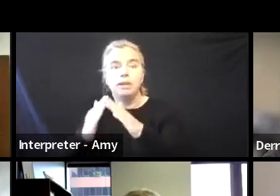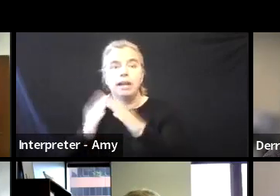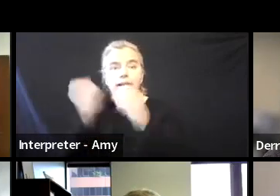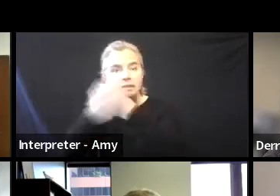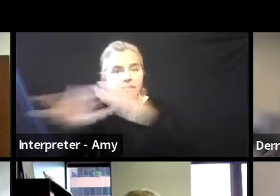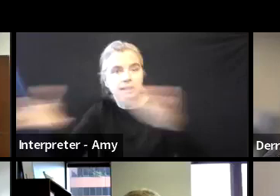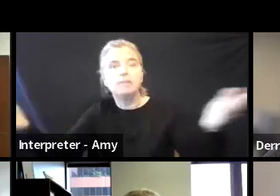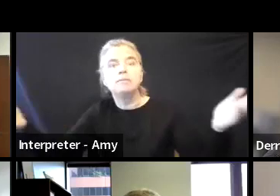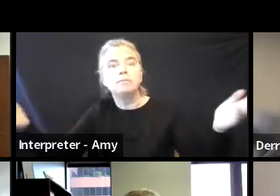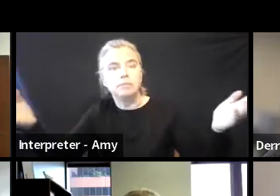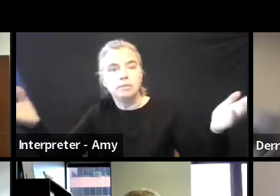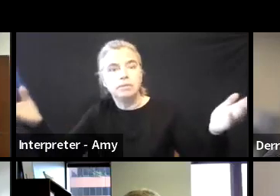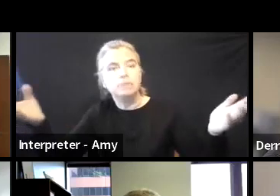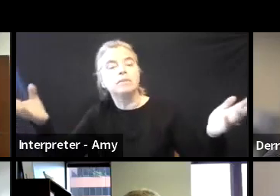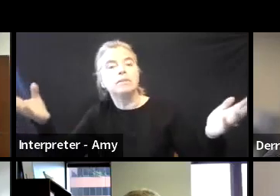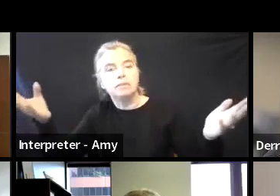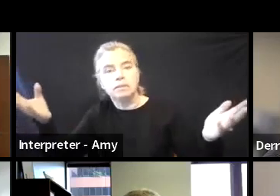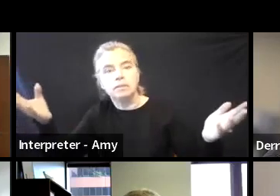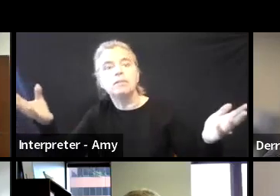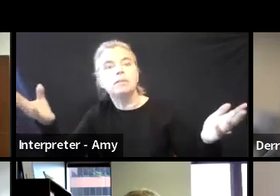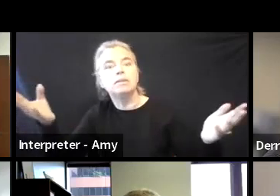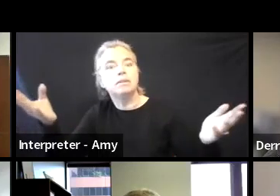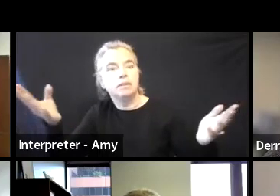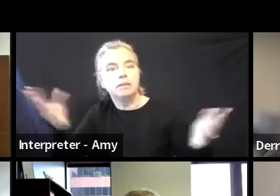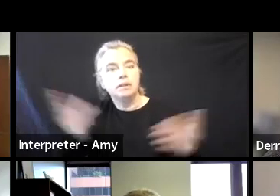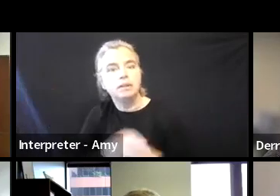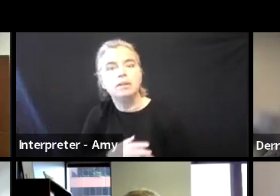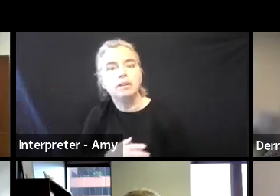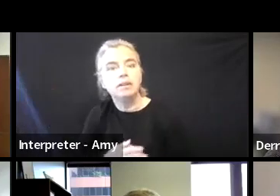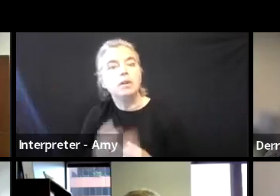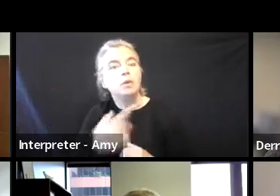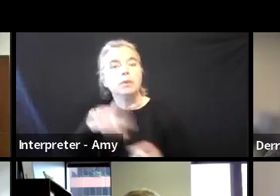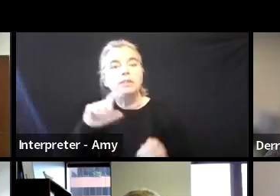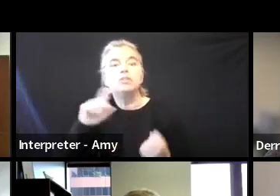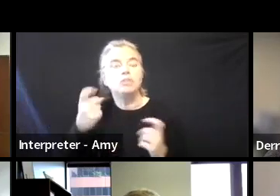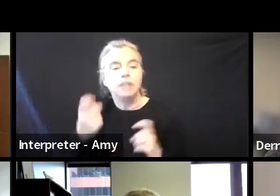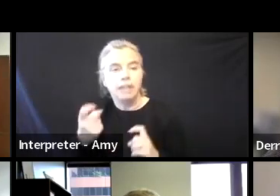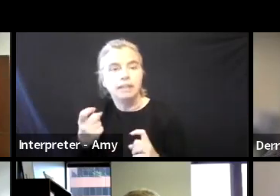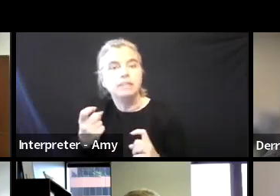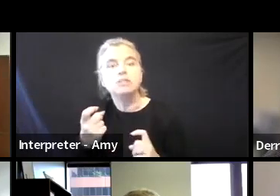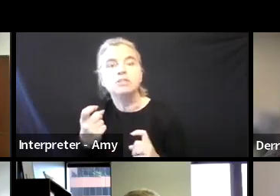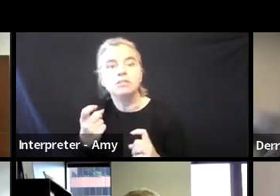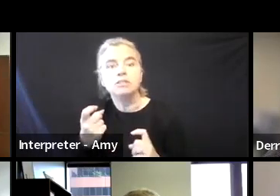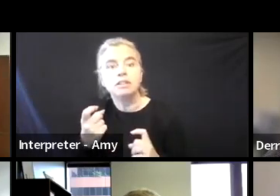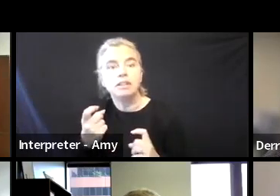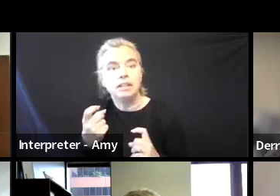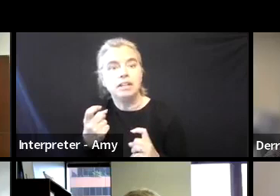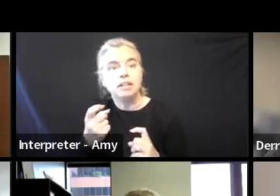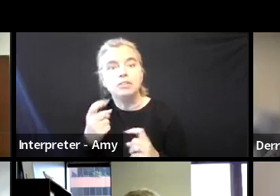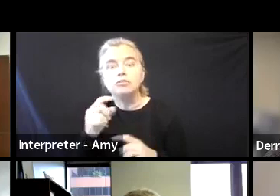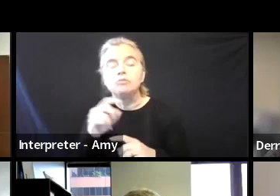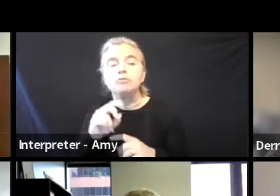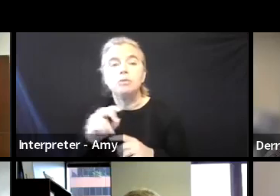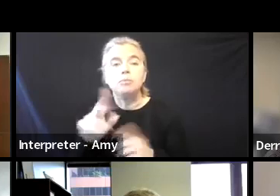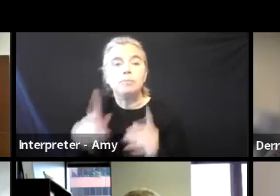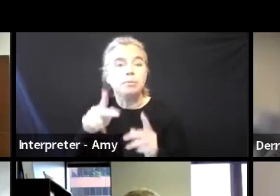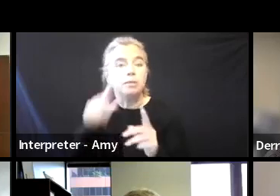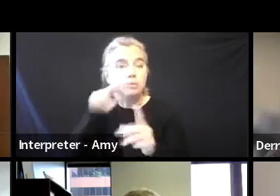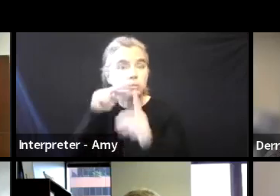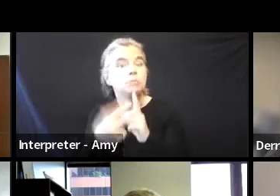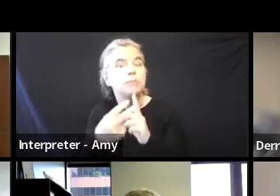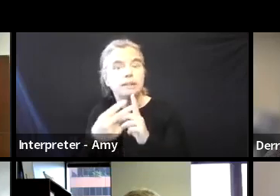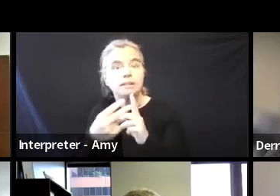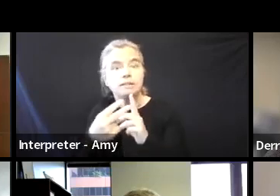because we are literally going to change the curb appeal of transit in the St. Louis area. And I think it's a successful